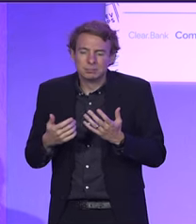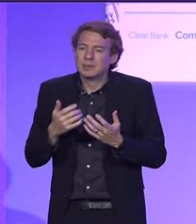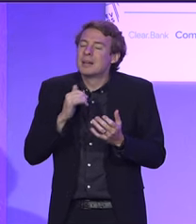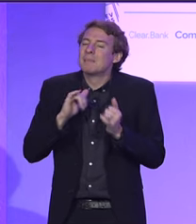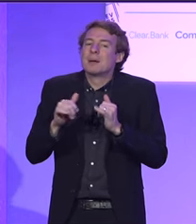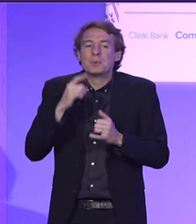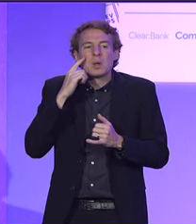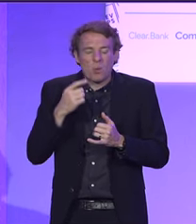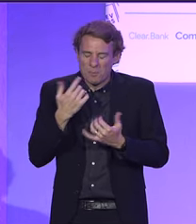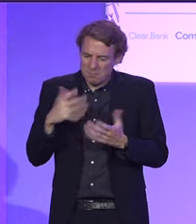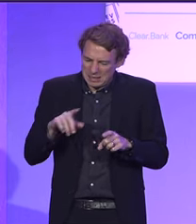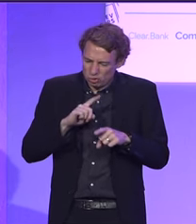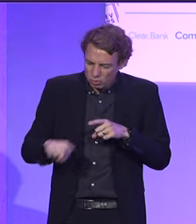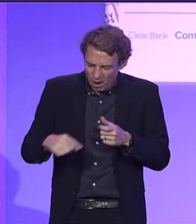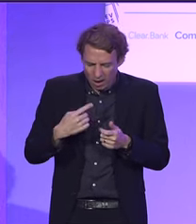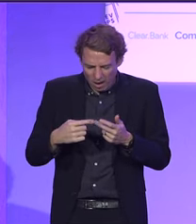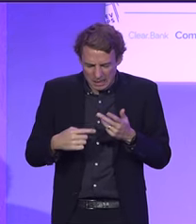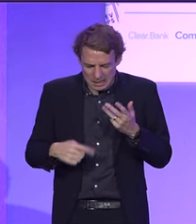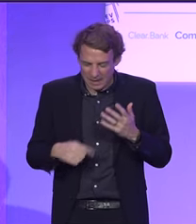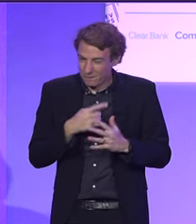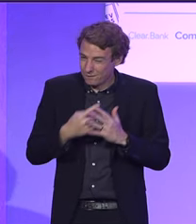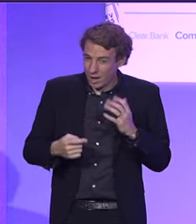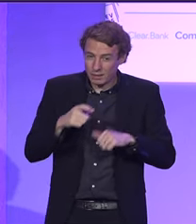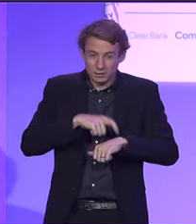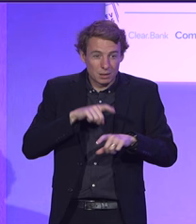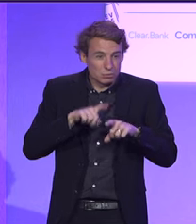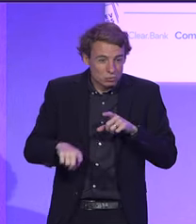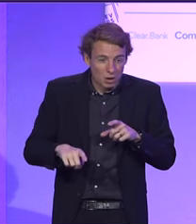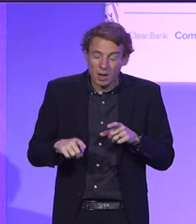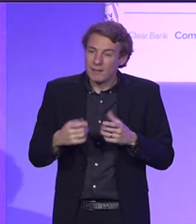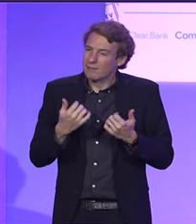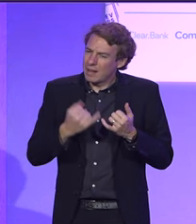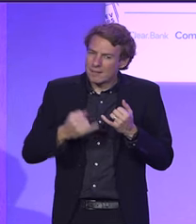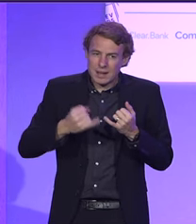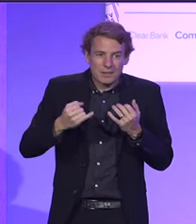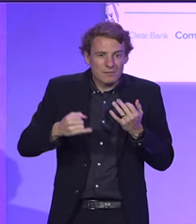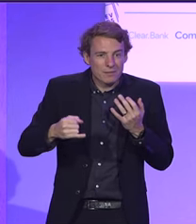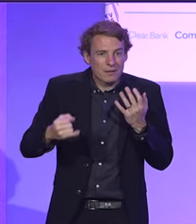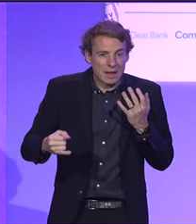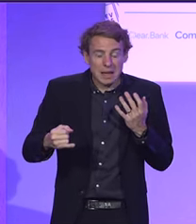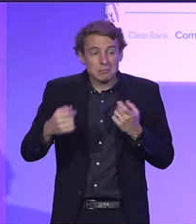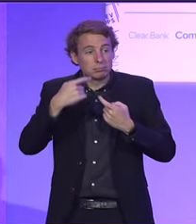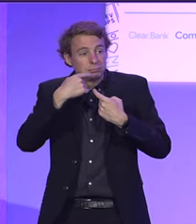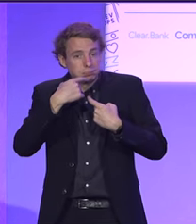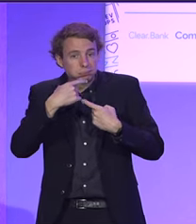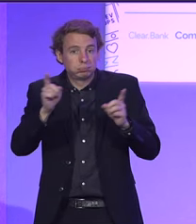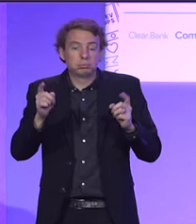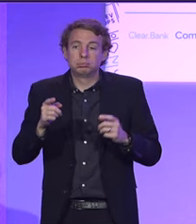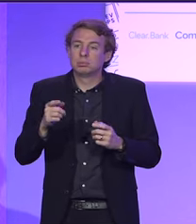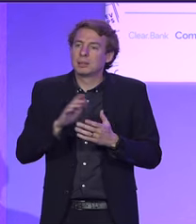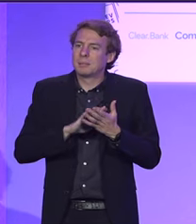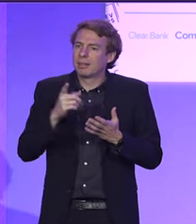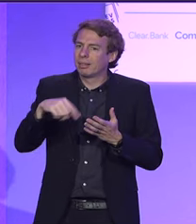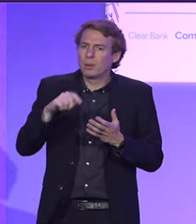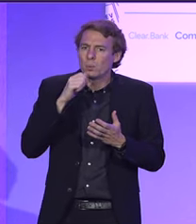you tried something and it failed, you help someone else not make those five same mistakes. Maybe someone in the audience has solved that problem